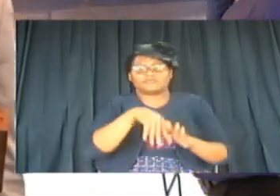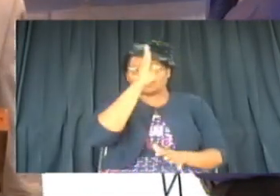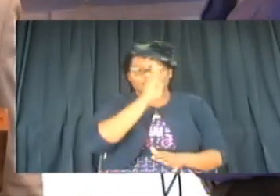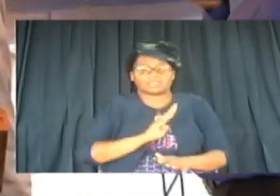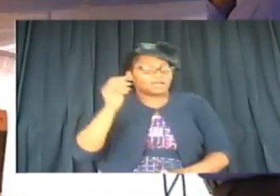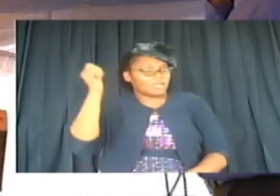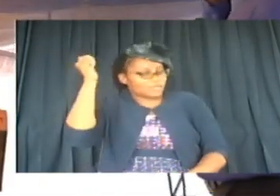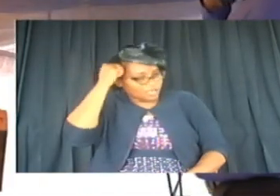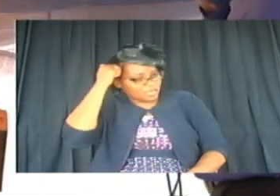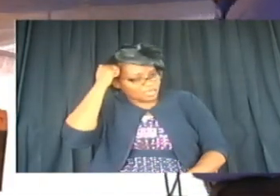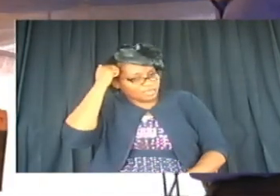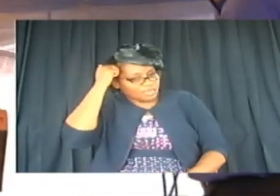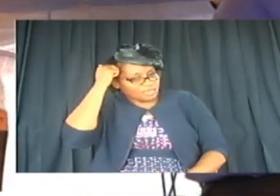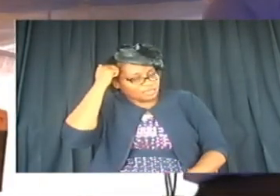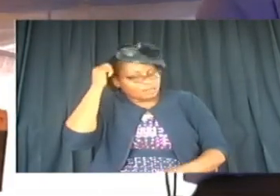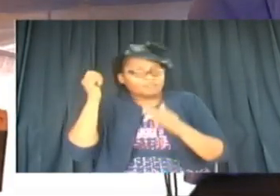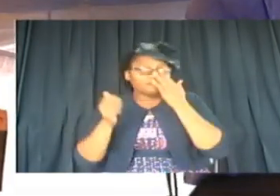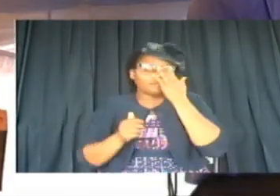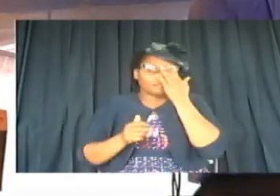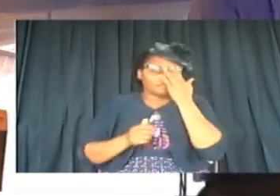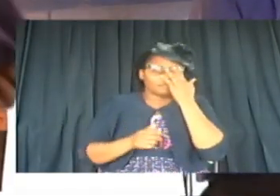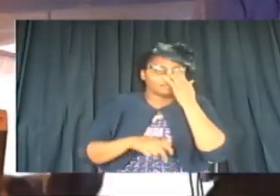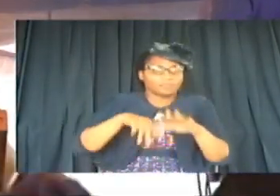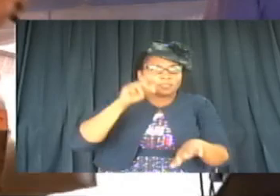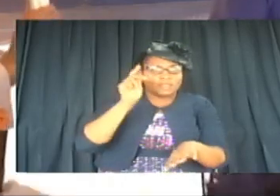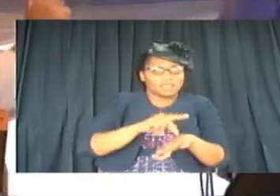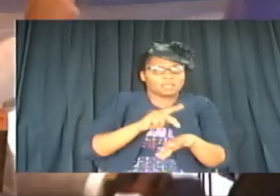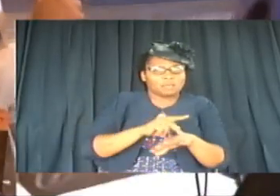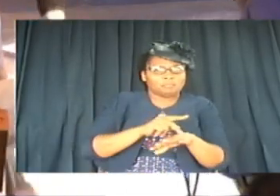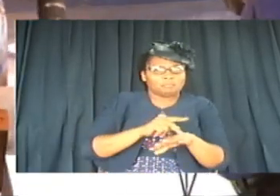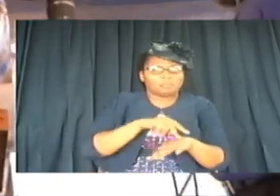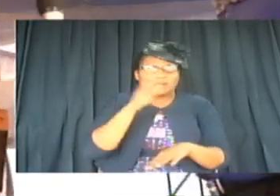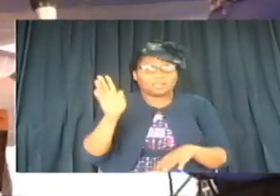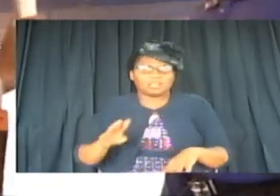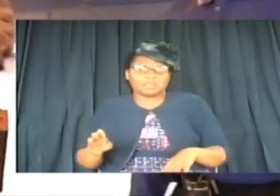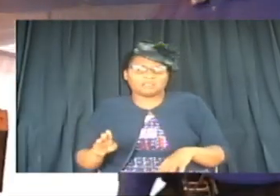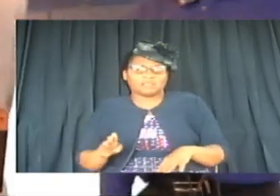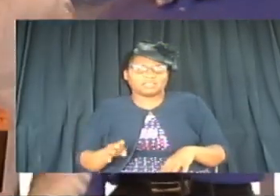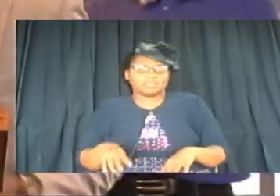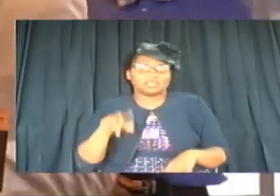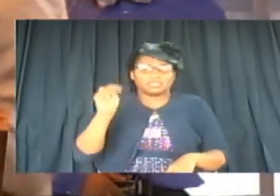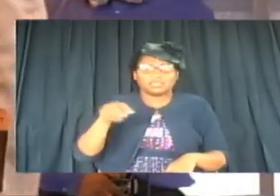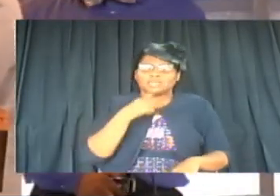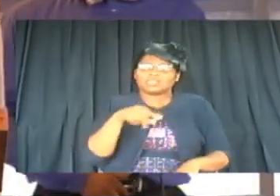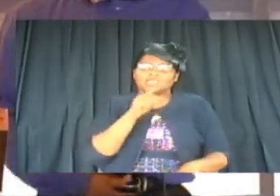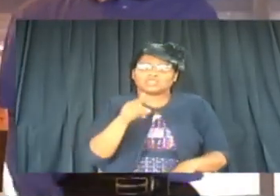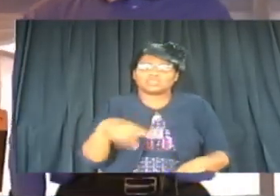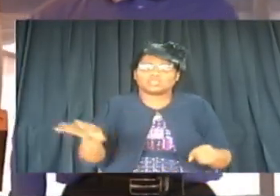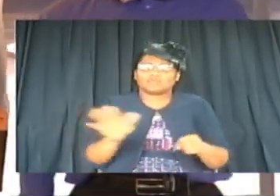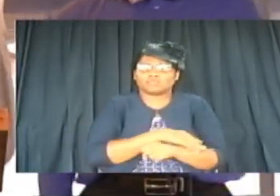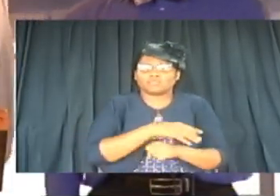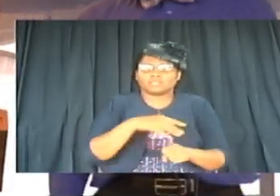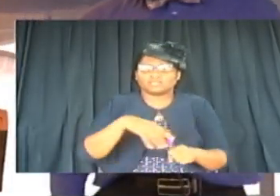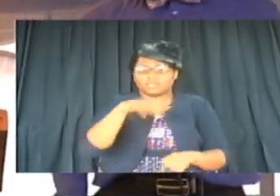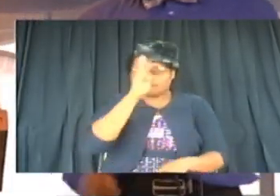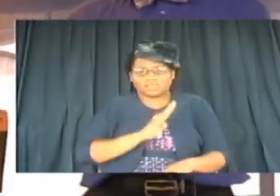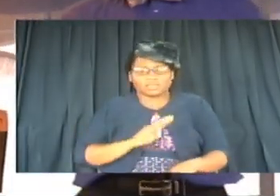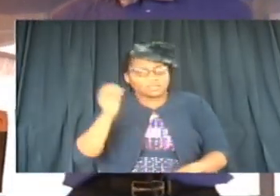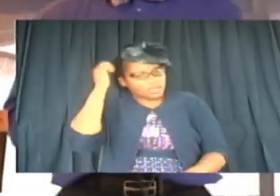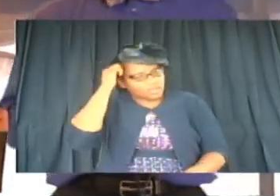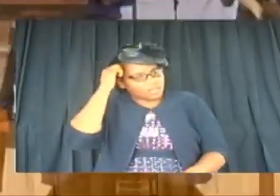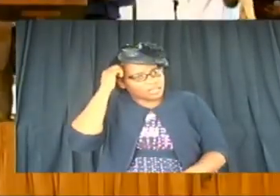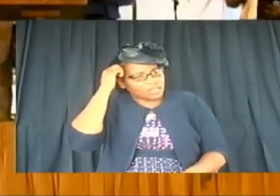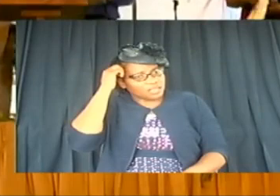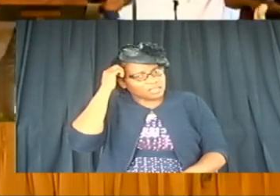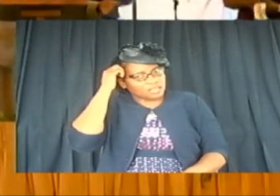God. Can I tell you something? Paul never needed to say the fullness of the Godhead, you know. Because the moment that he said the Godhead was in him, speaks to the